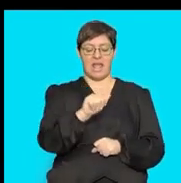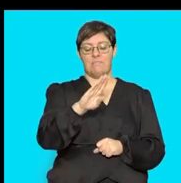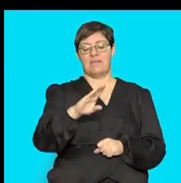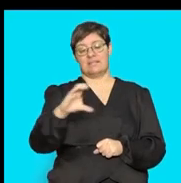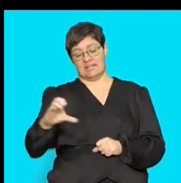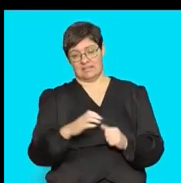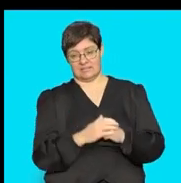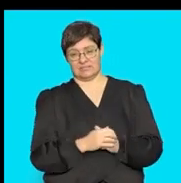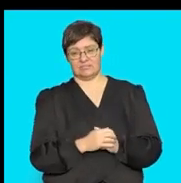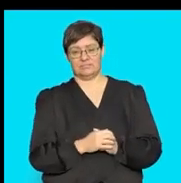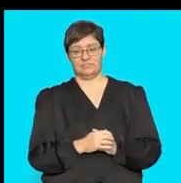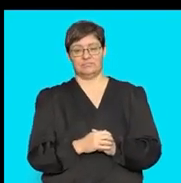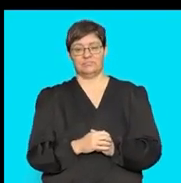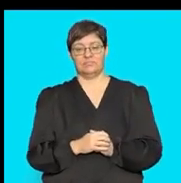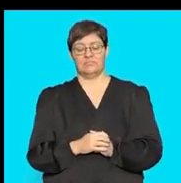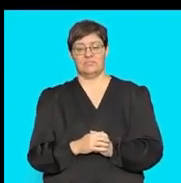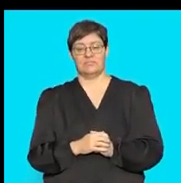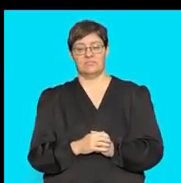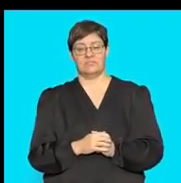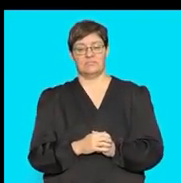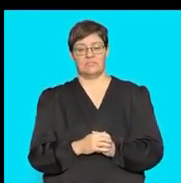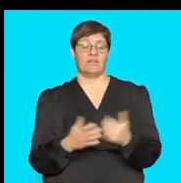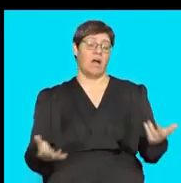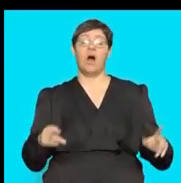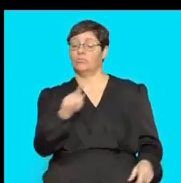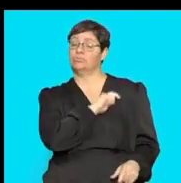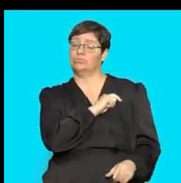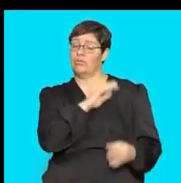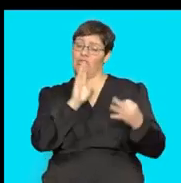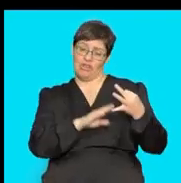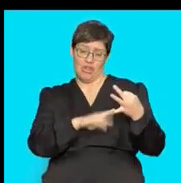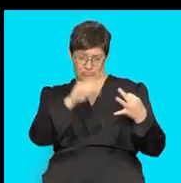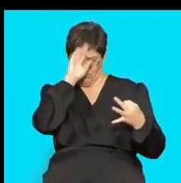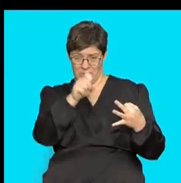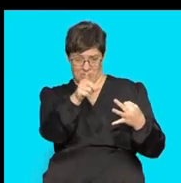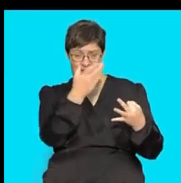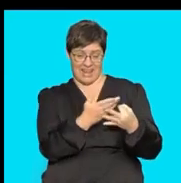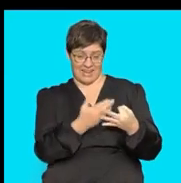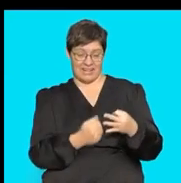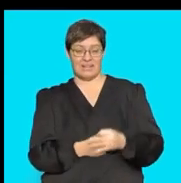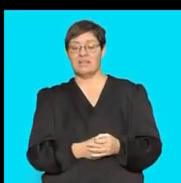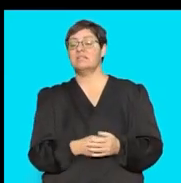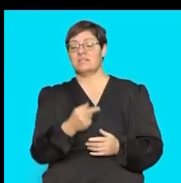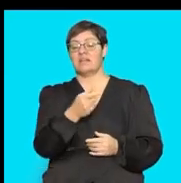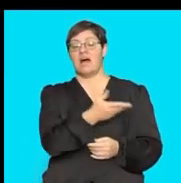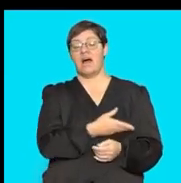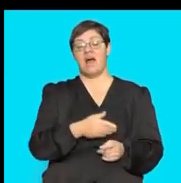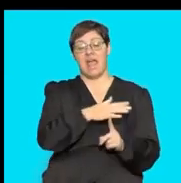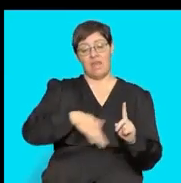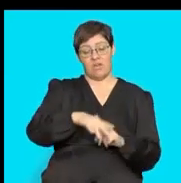A, B, C. Now I think you can definitely guess the third version. The third version will